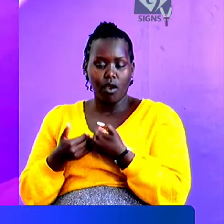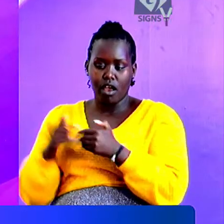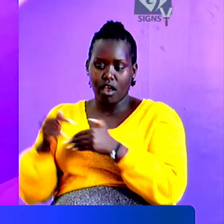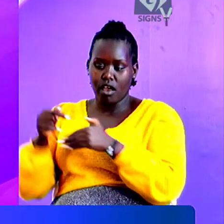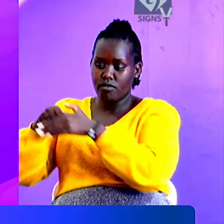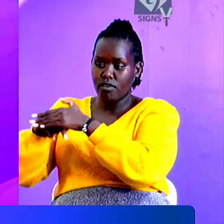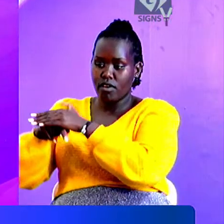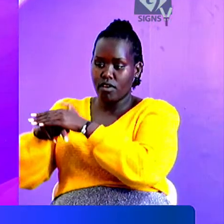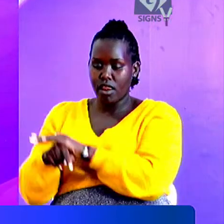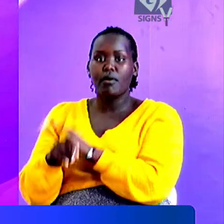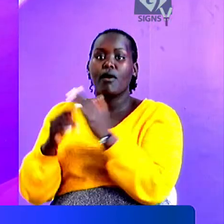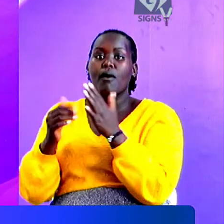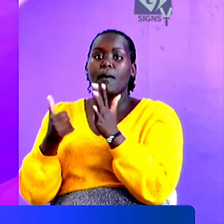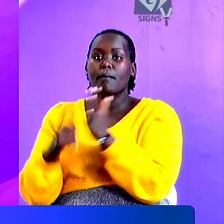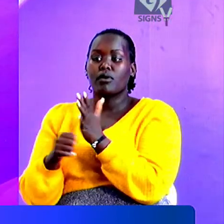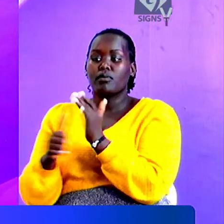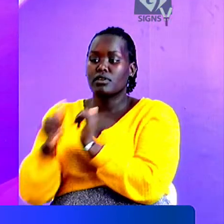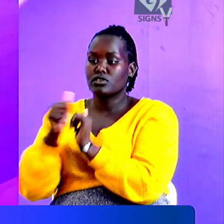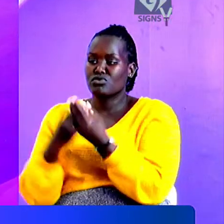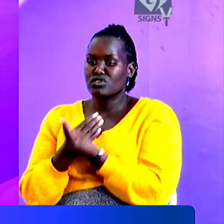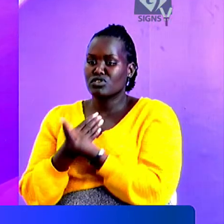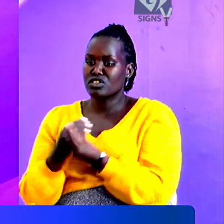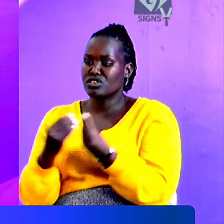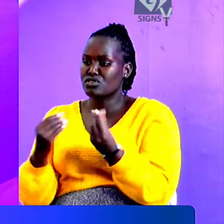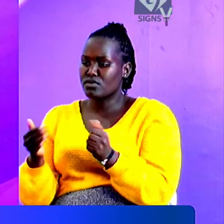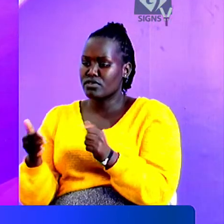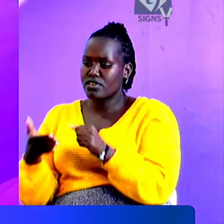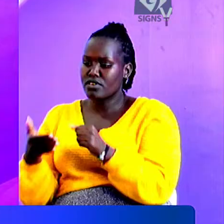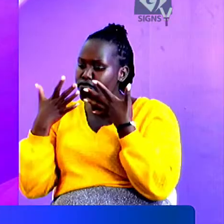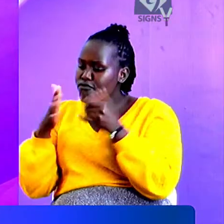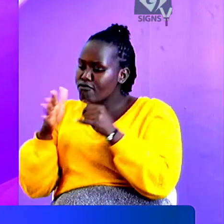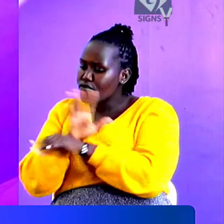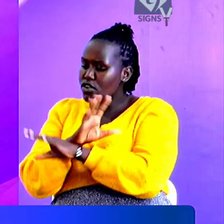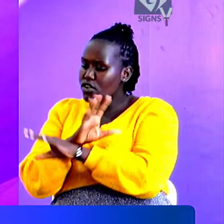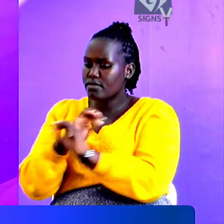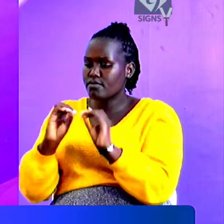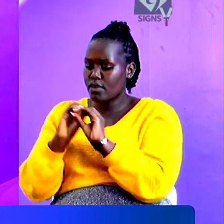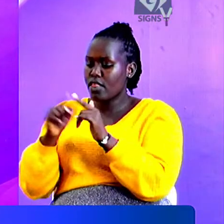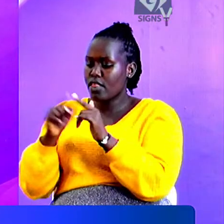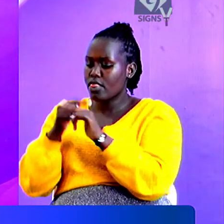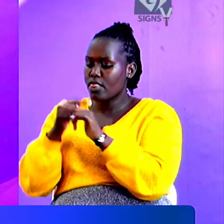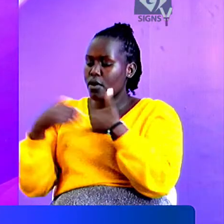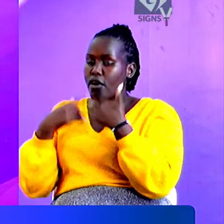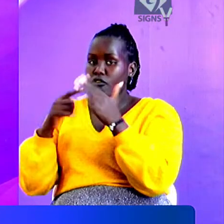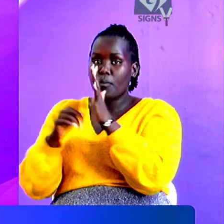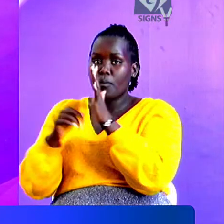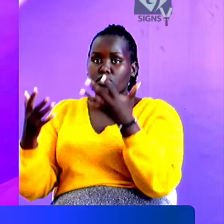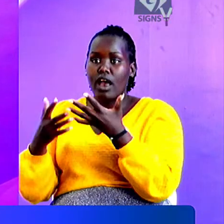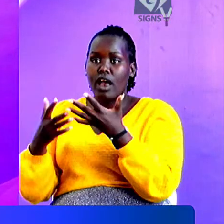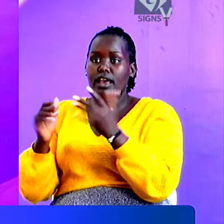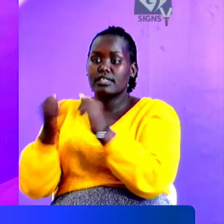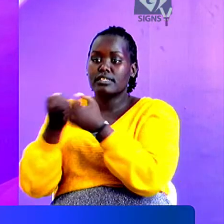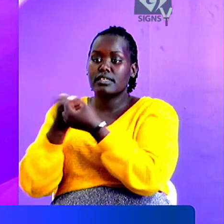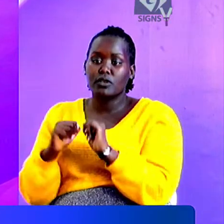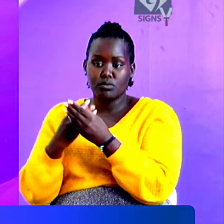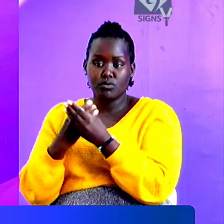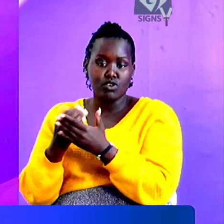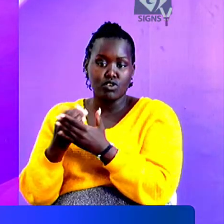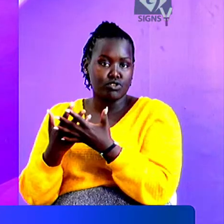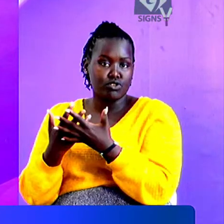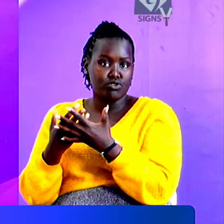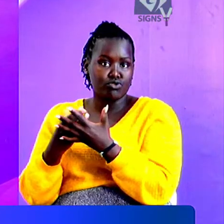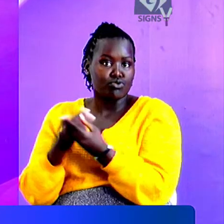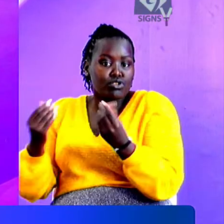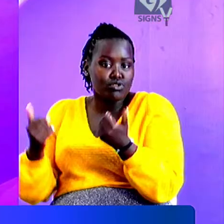rooted problems that are never sorted completely. And so it gets to a point when people, they cannot handle anymore. And now it